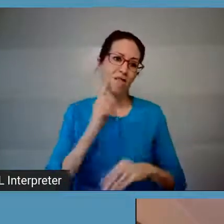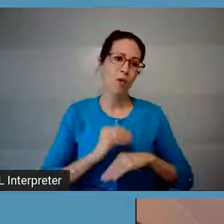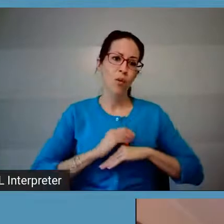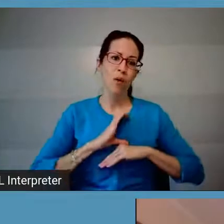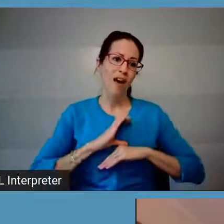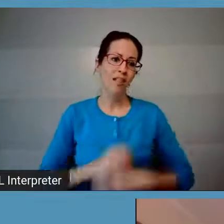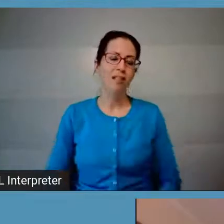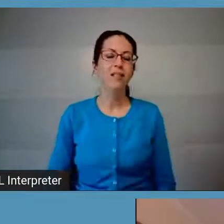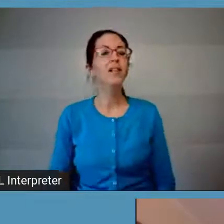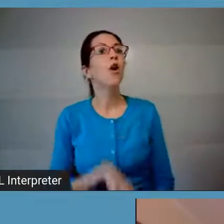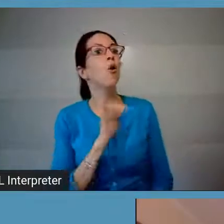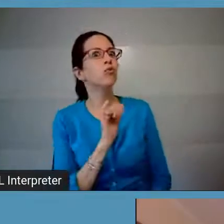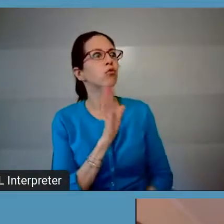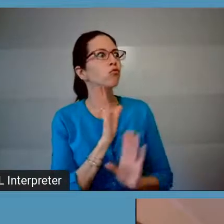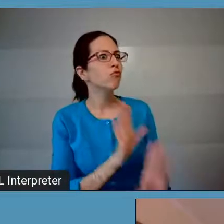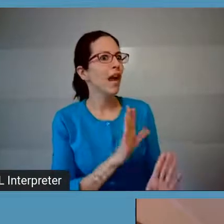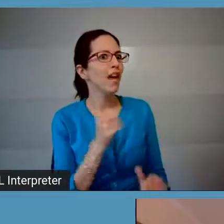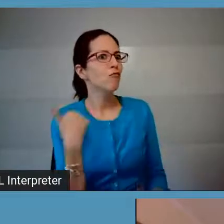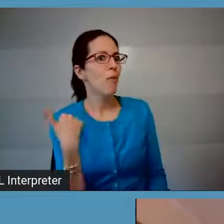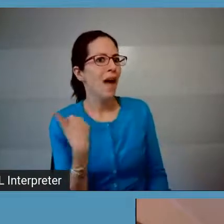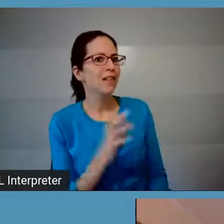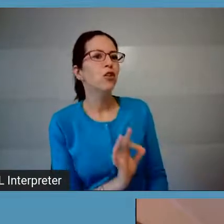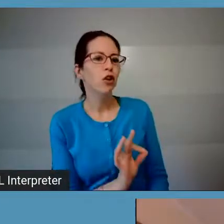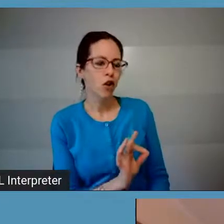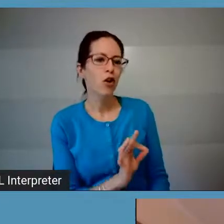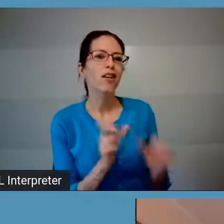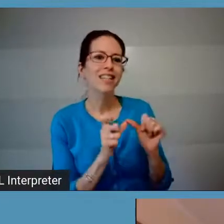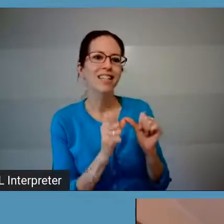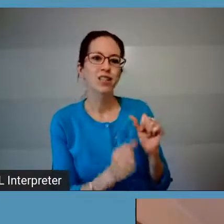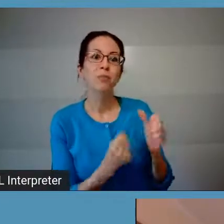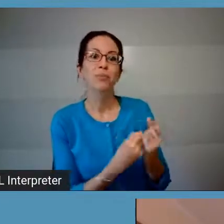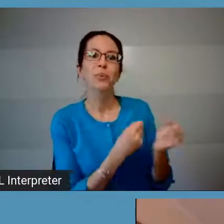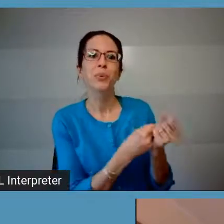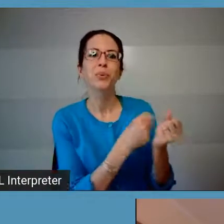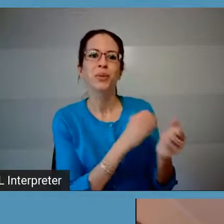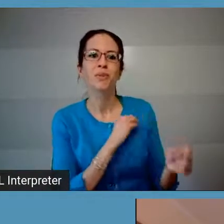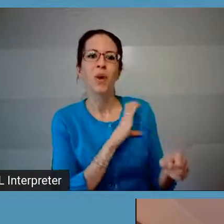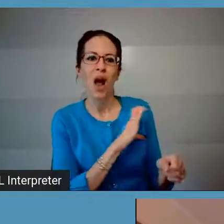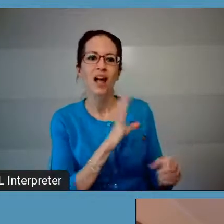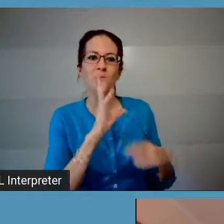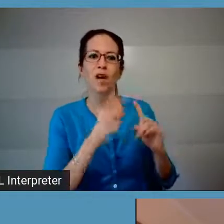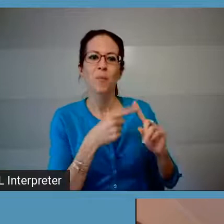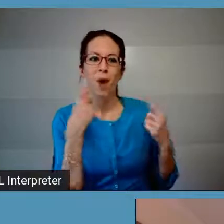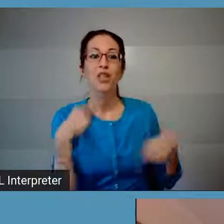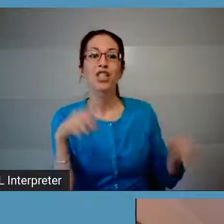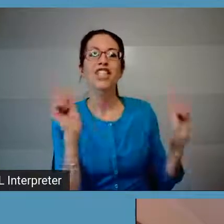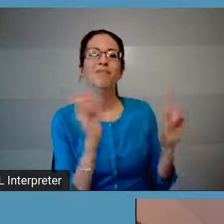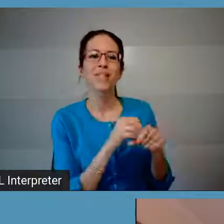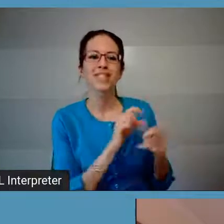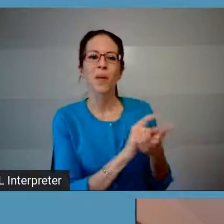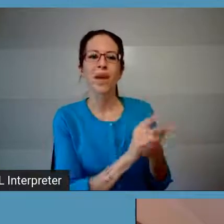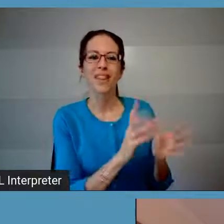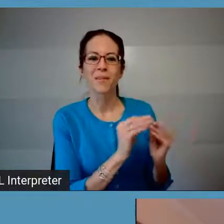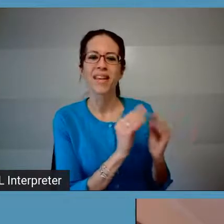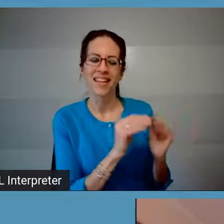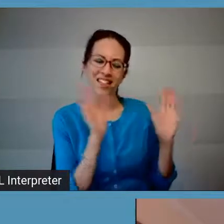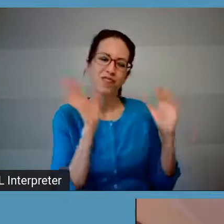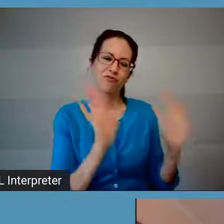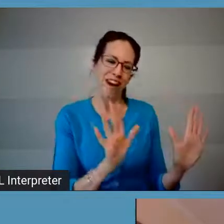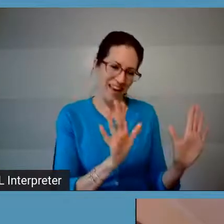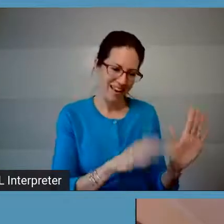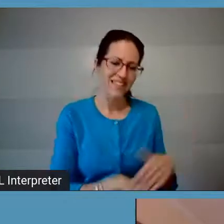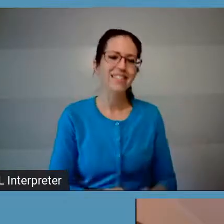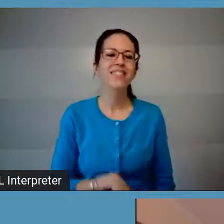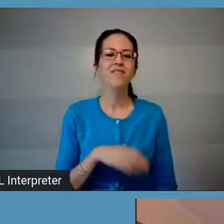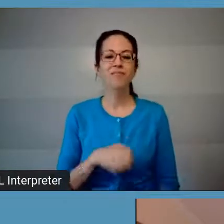And that is a great reminder to continue to boost morale by talking about those achievements at those weekly meetings. That's great